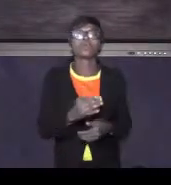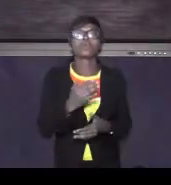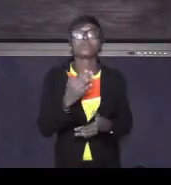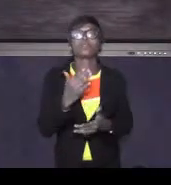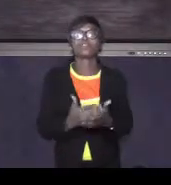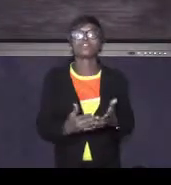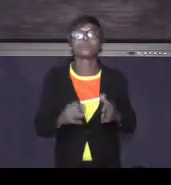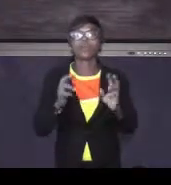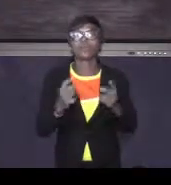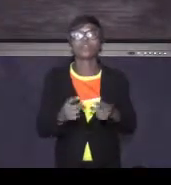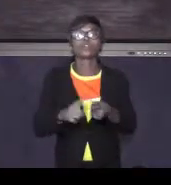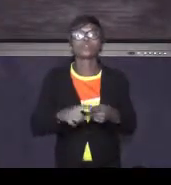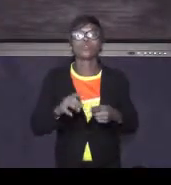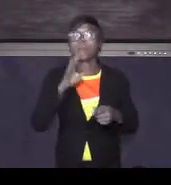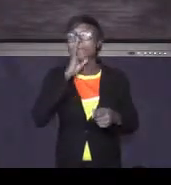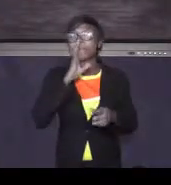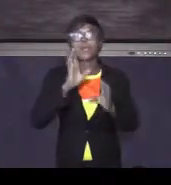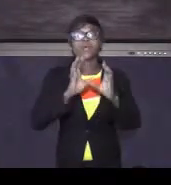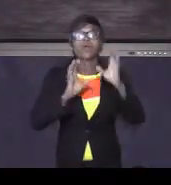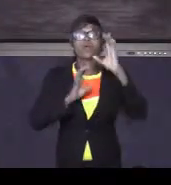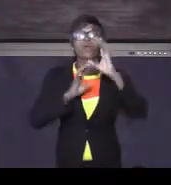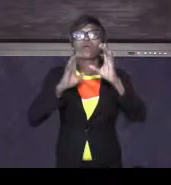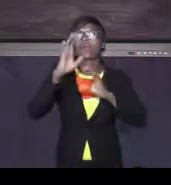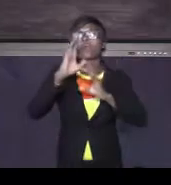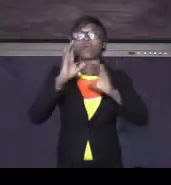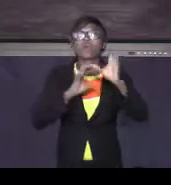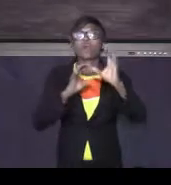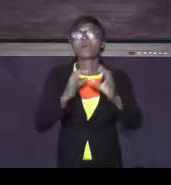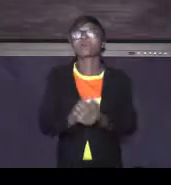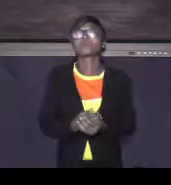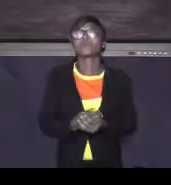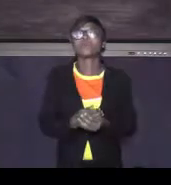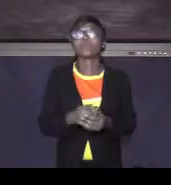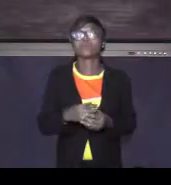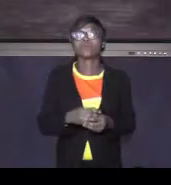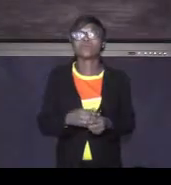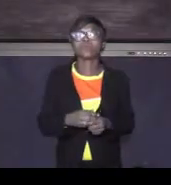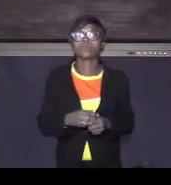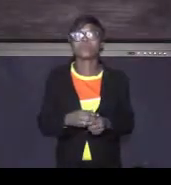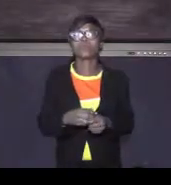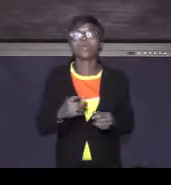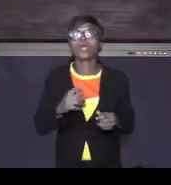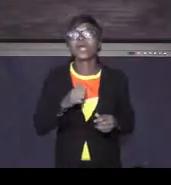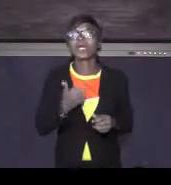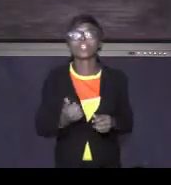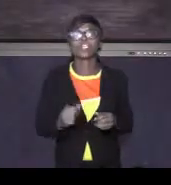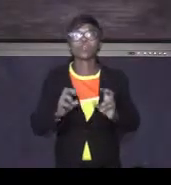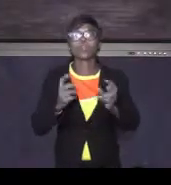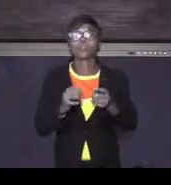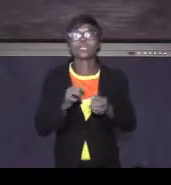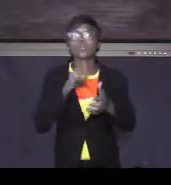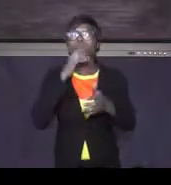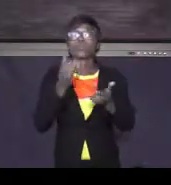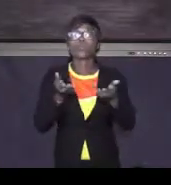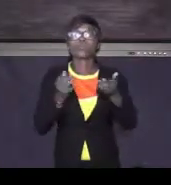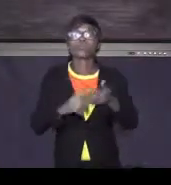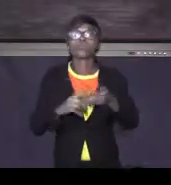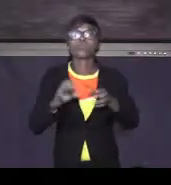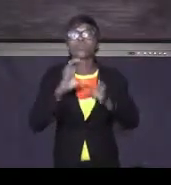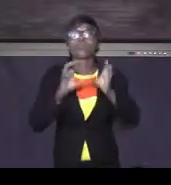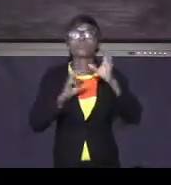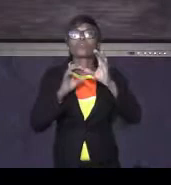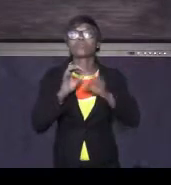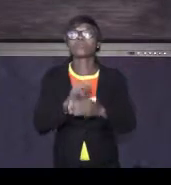be constructed. We use tape measure to measure the length and breadth of objects to